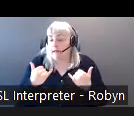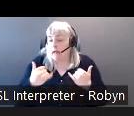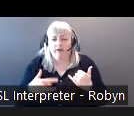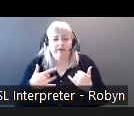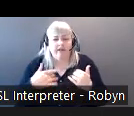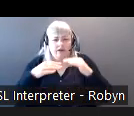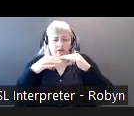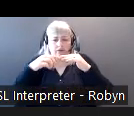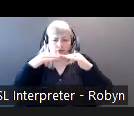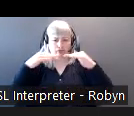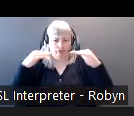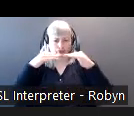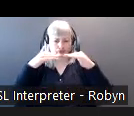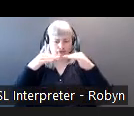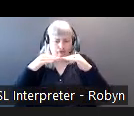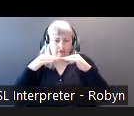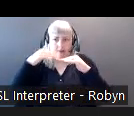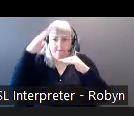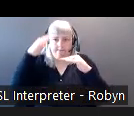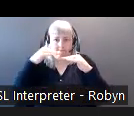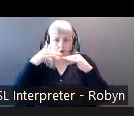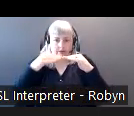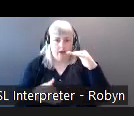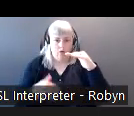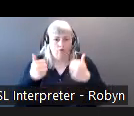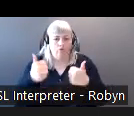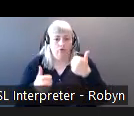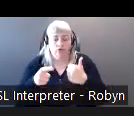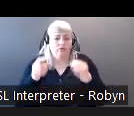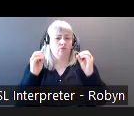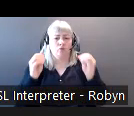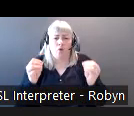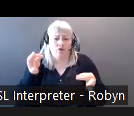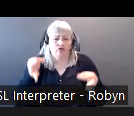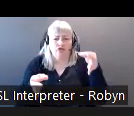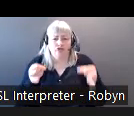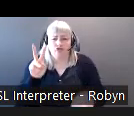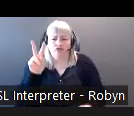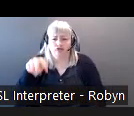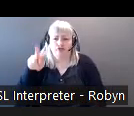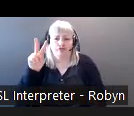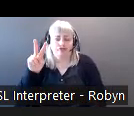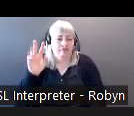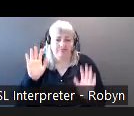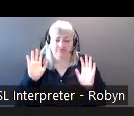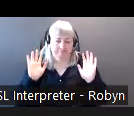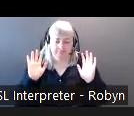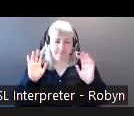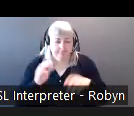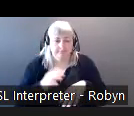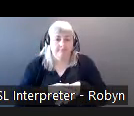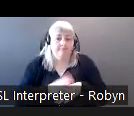There's no judgment in whatever the answer is. I will give you a personal